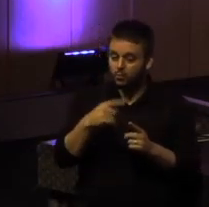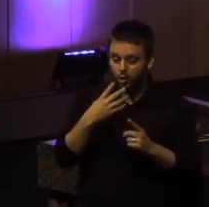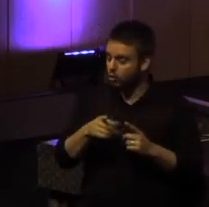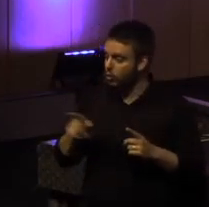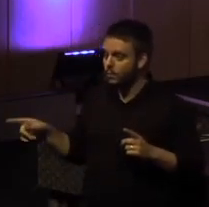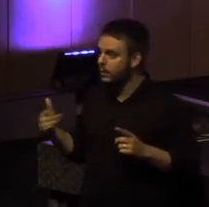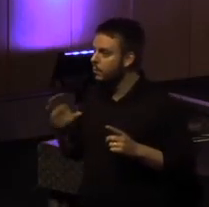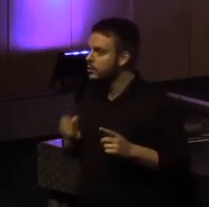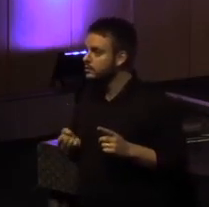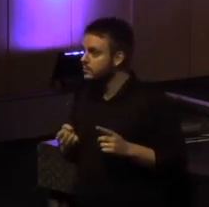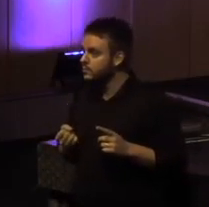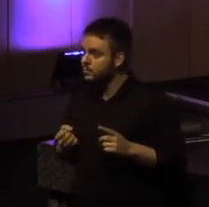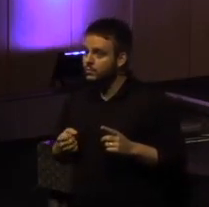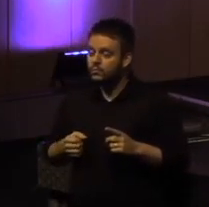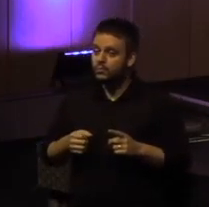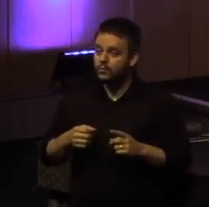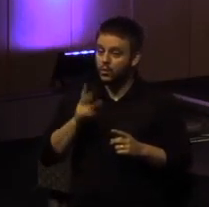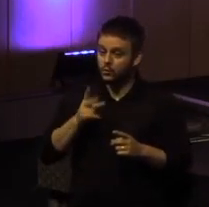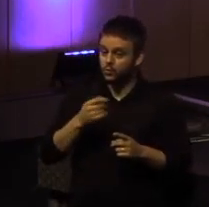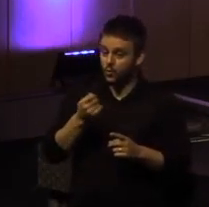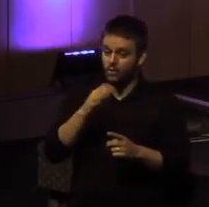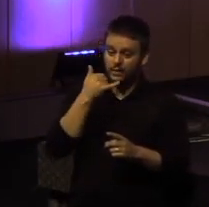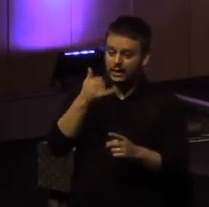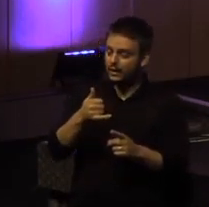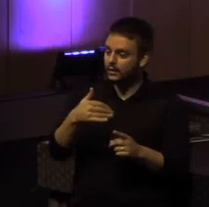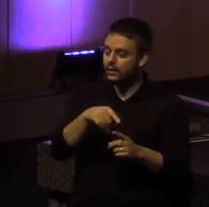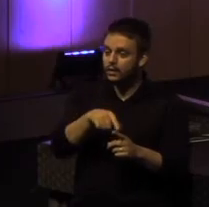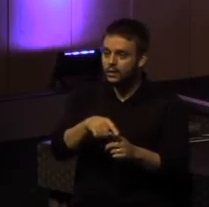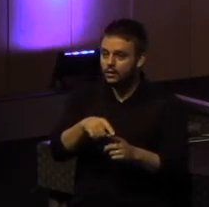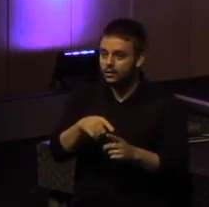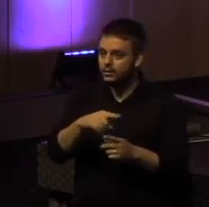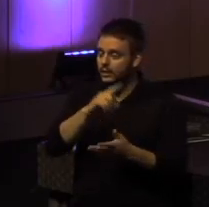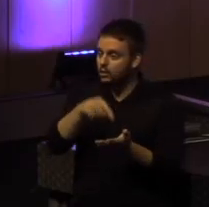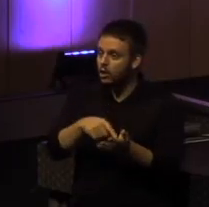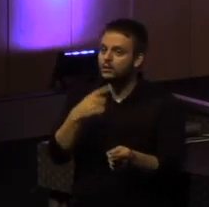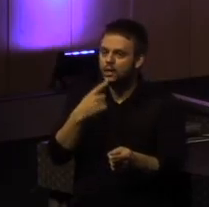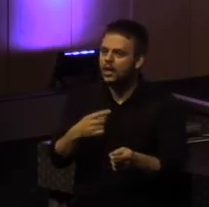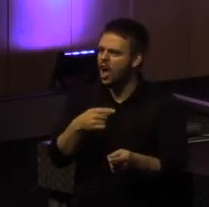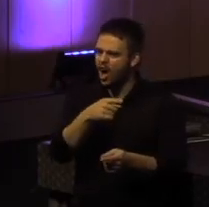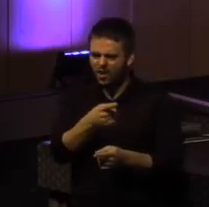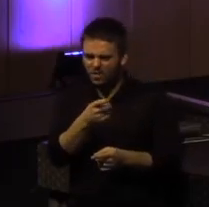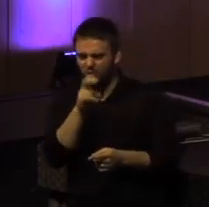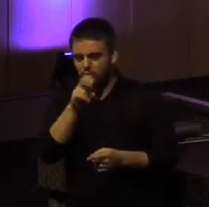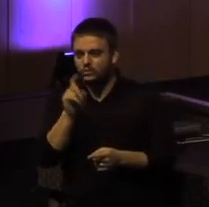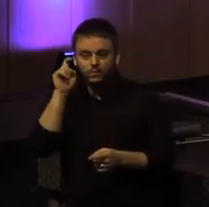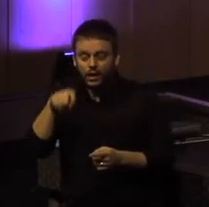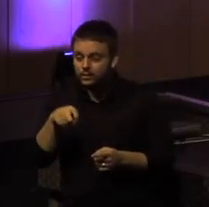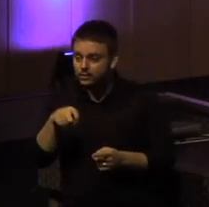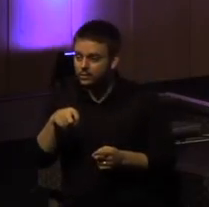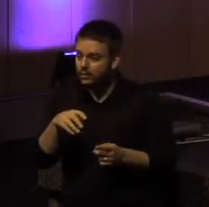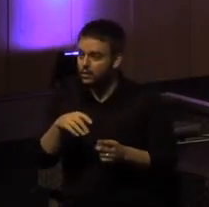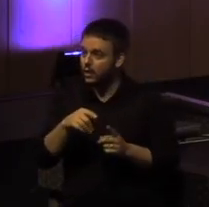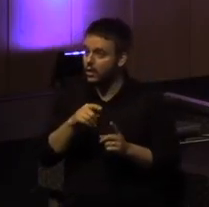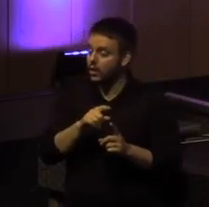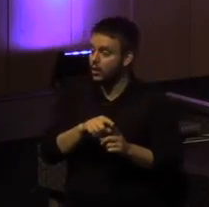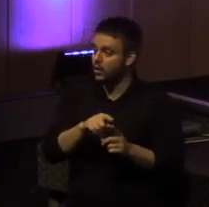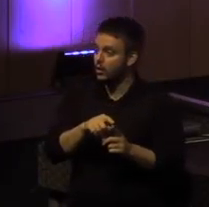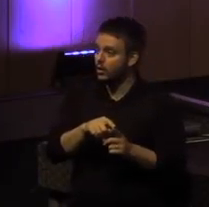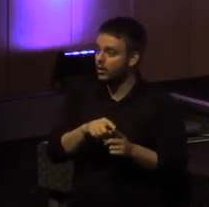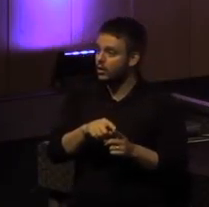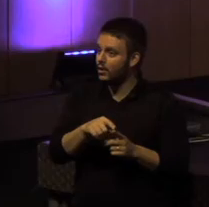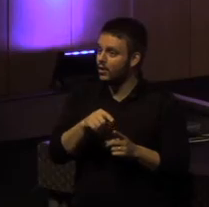in a pool of his own blood for 4.5 hours, 2 of them uncovered. You have children walking around